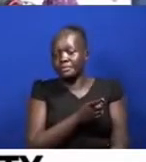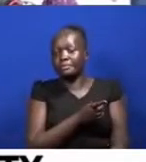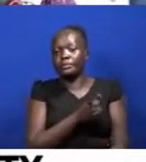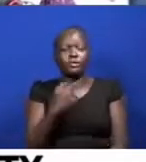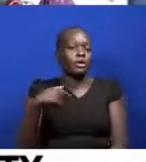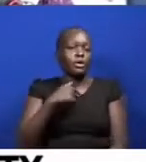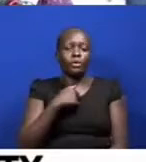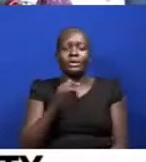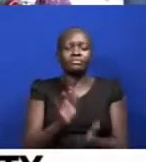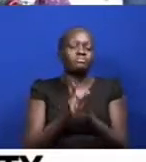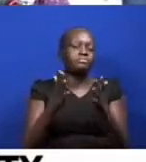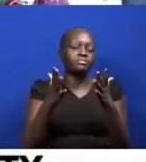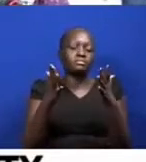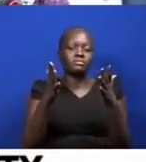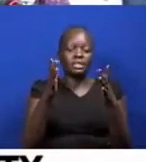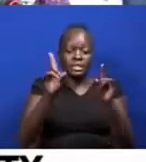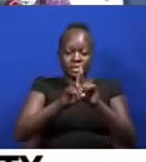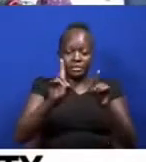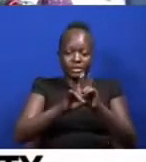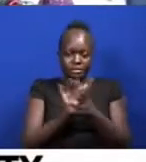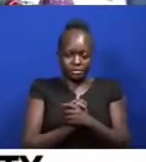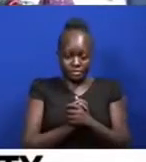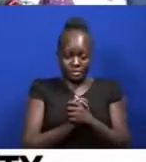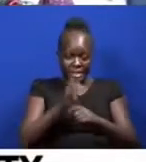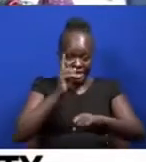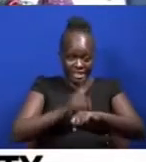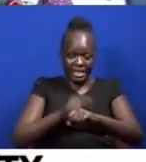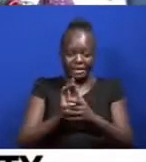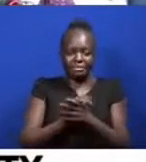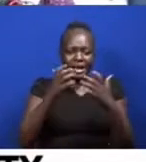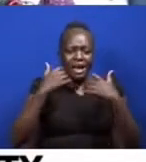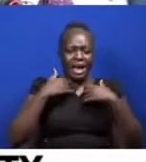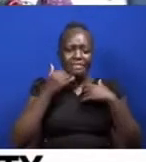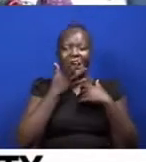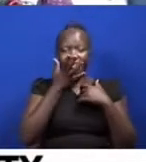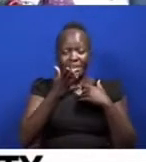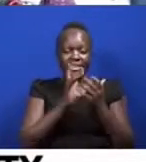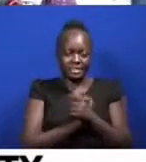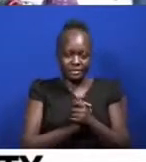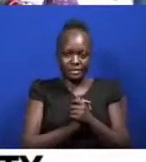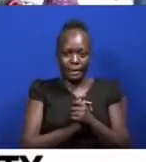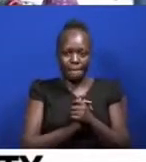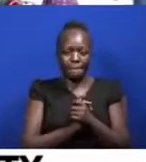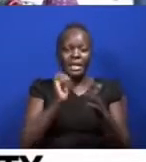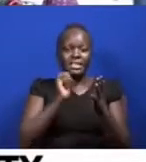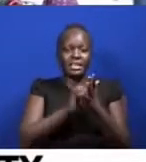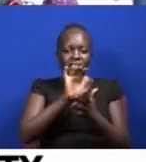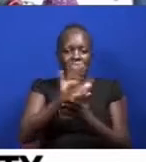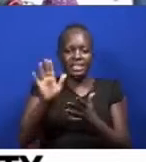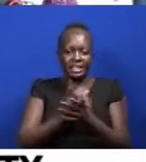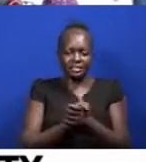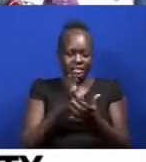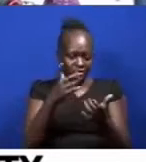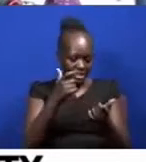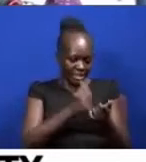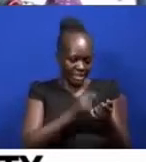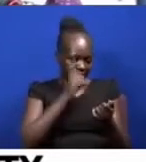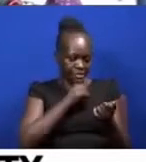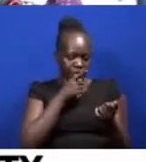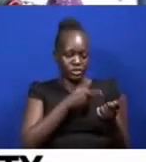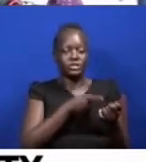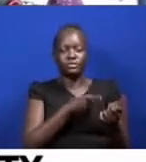We commend, at the same time, that it would be highly advisable that they be